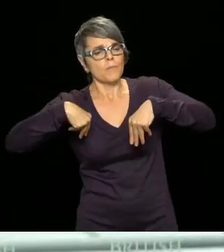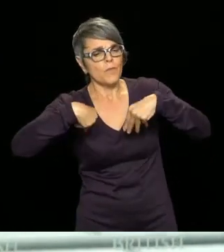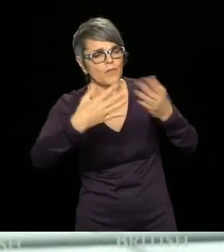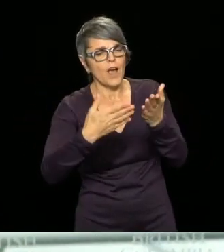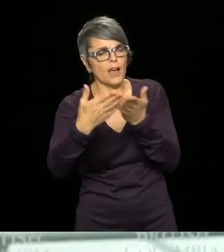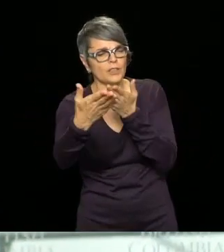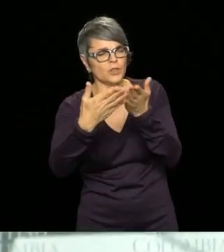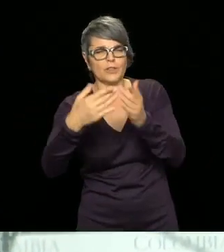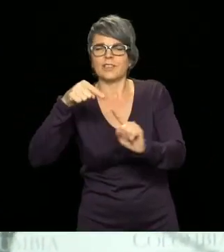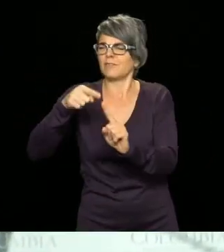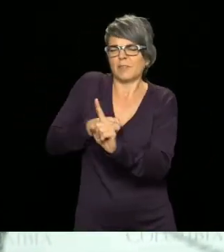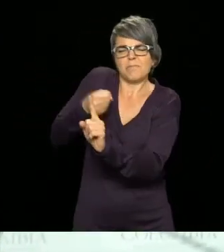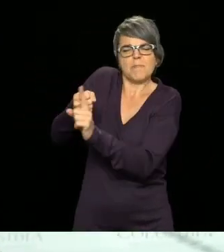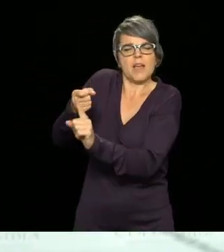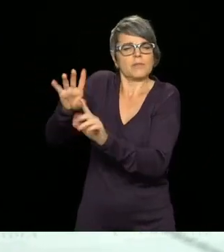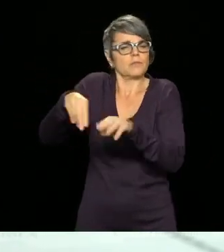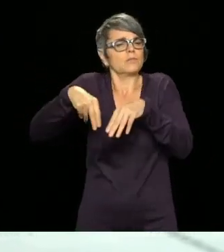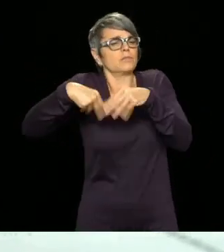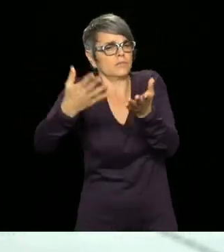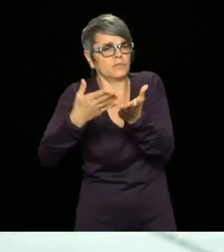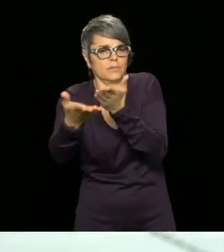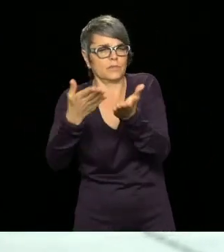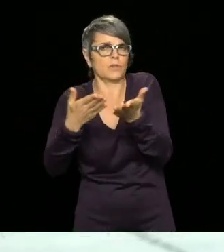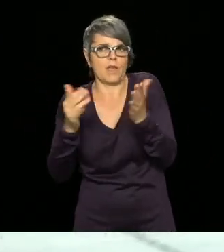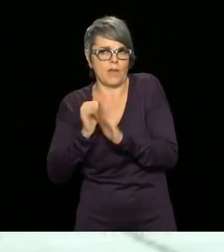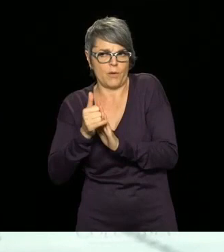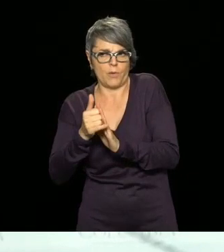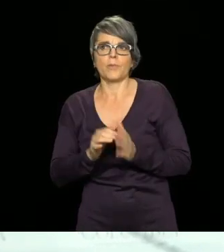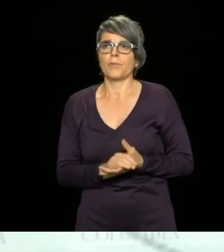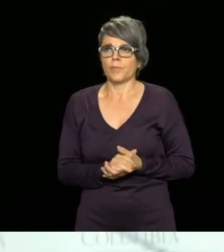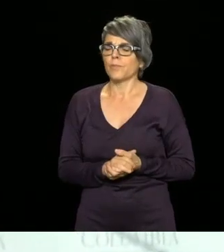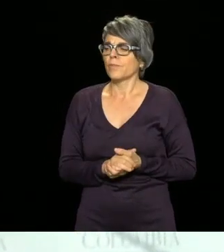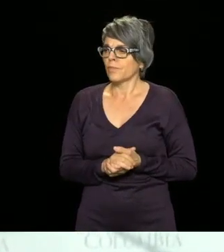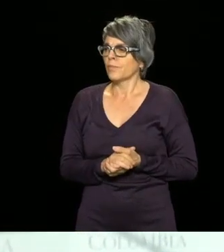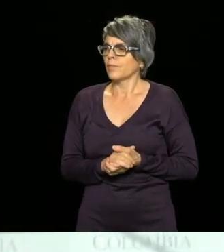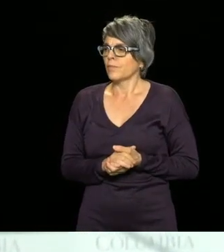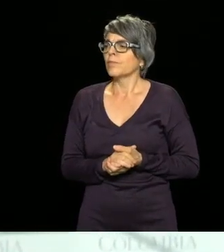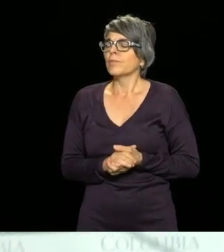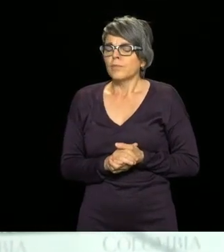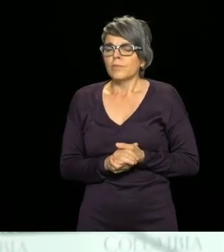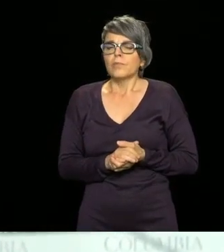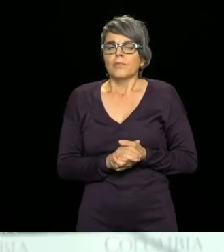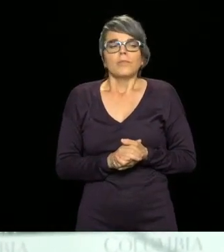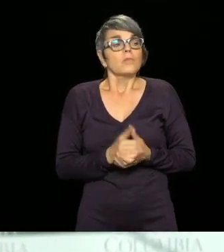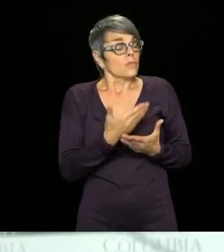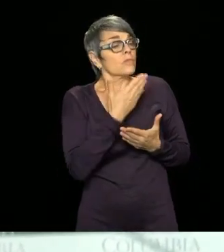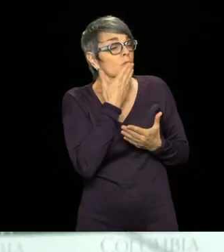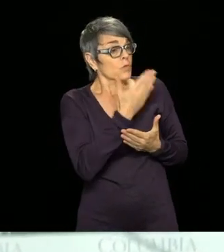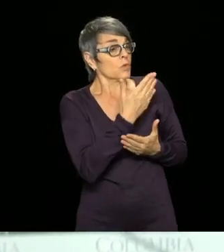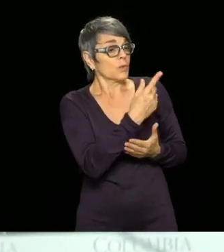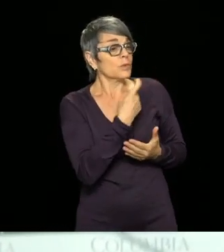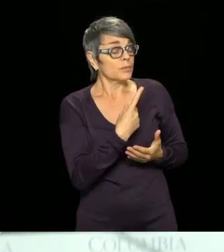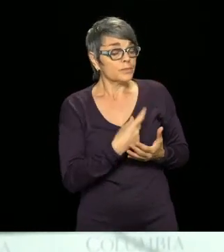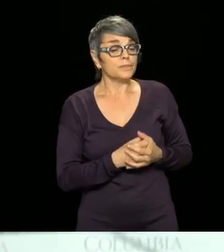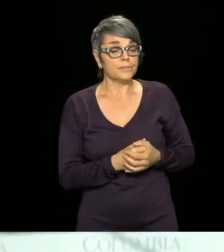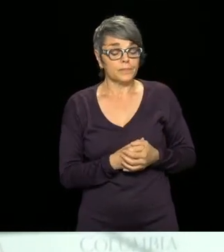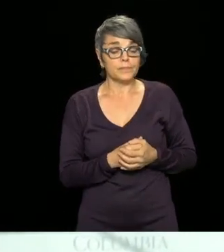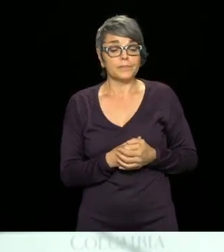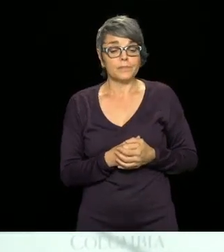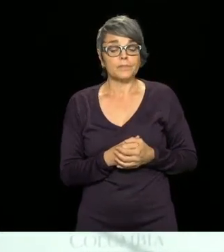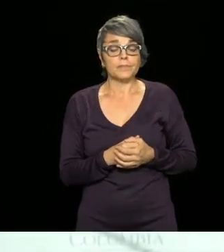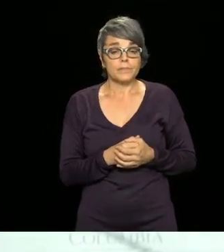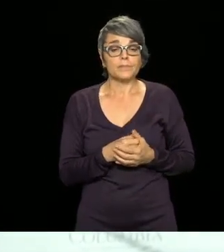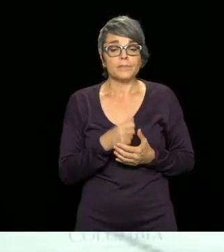That's a really excellent question, Lisa. And I would say that in the immediate aftermath of the outbreak and